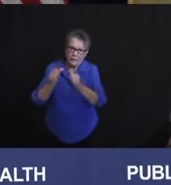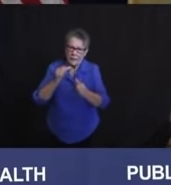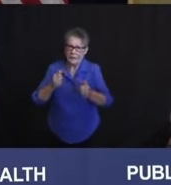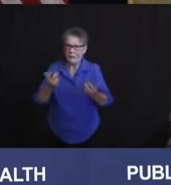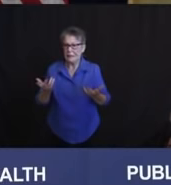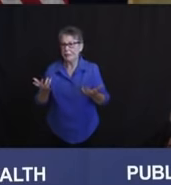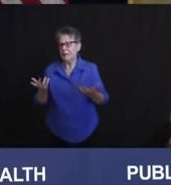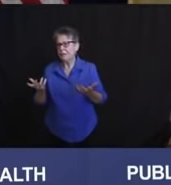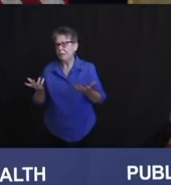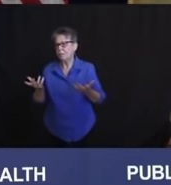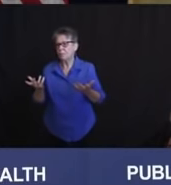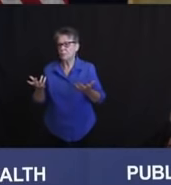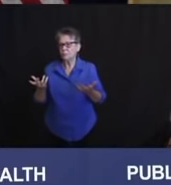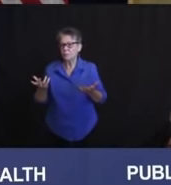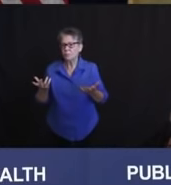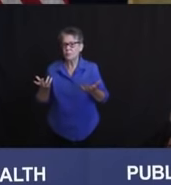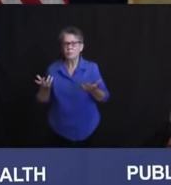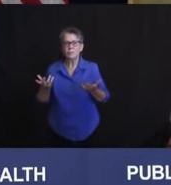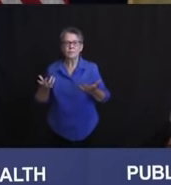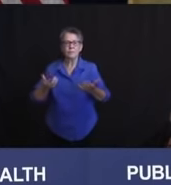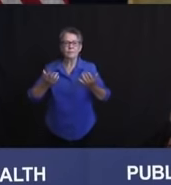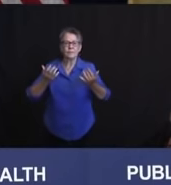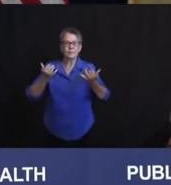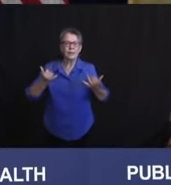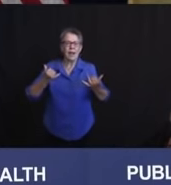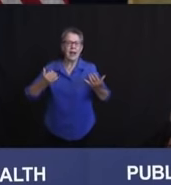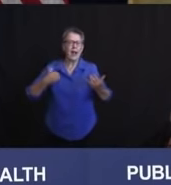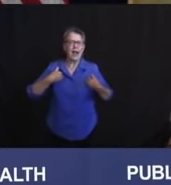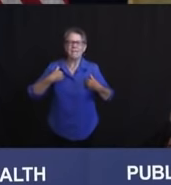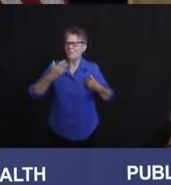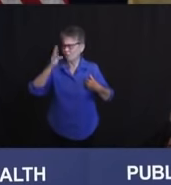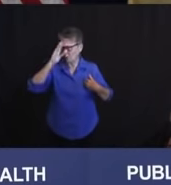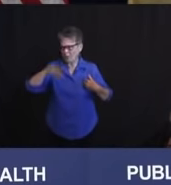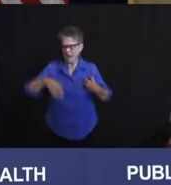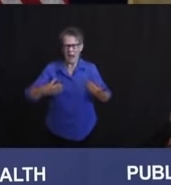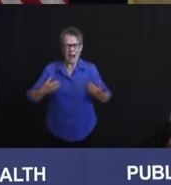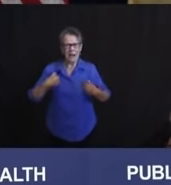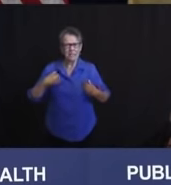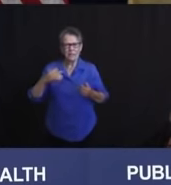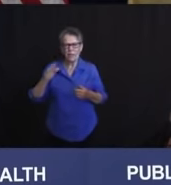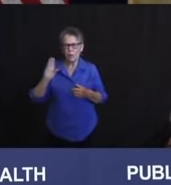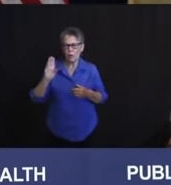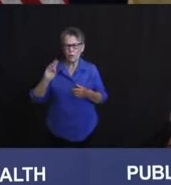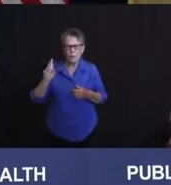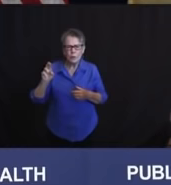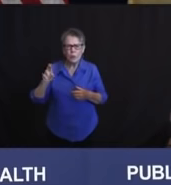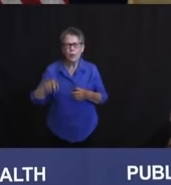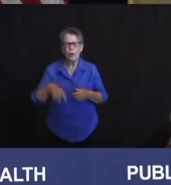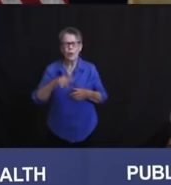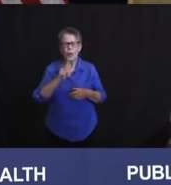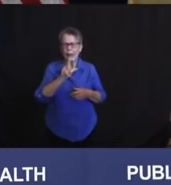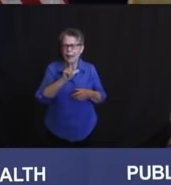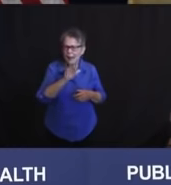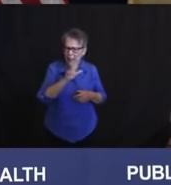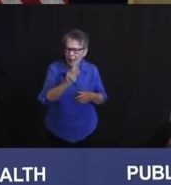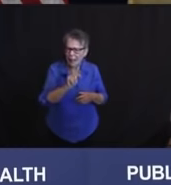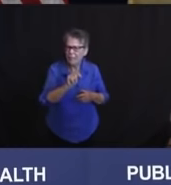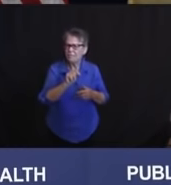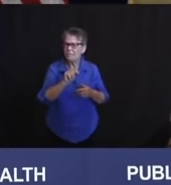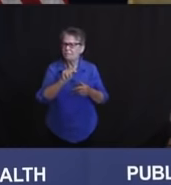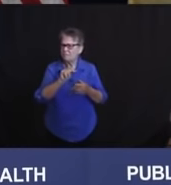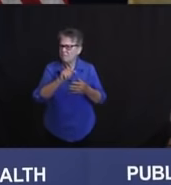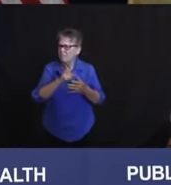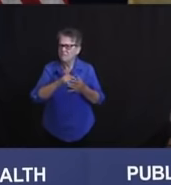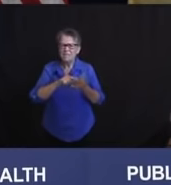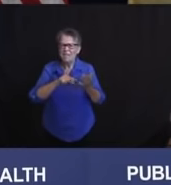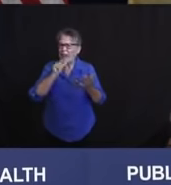while you're impaired. So I just, as my public service announcement, I'll probably stress it again today. Let's get through this 4th of July weekend